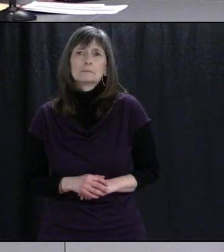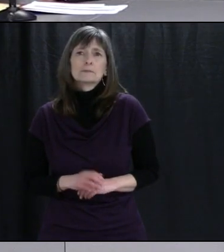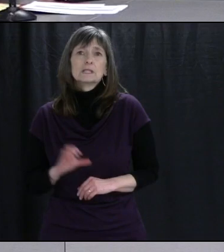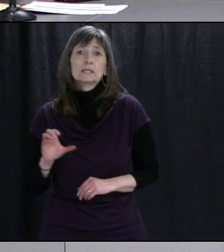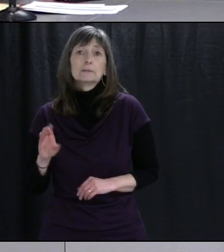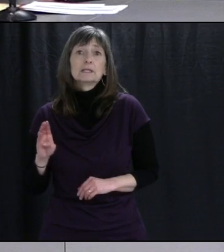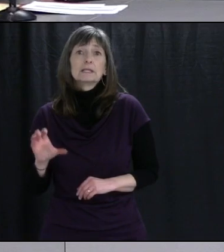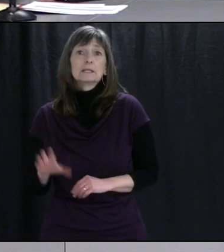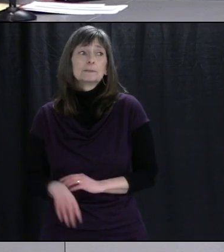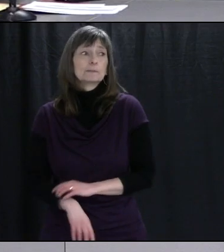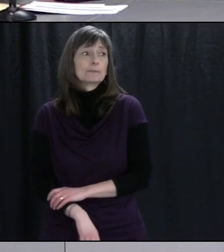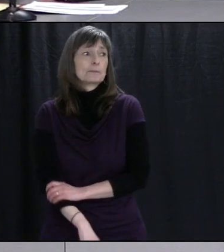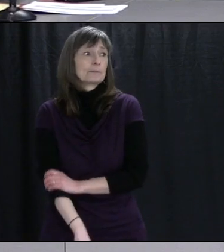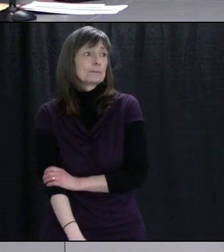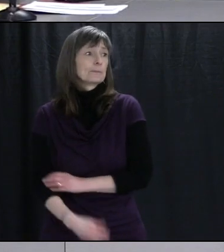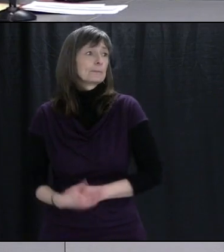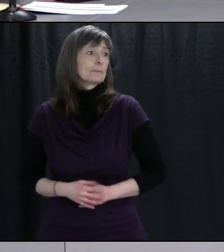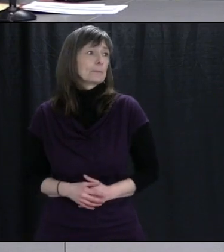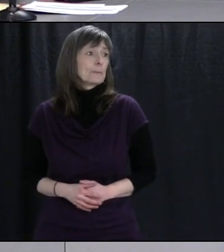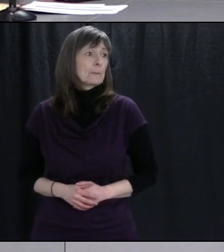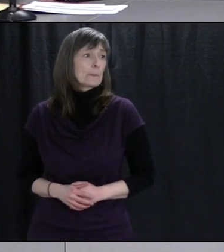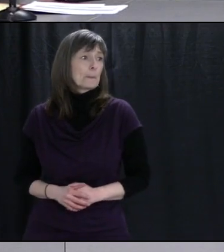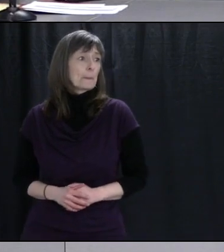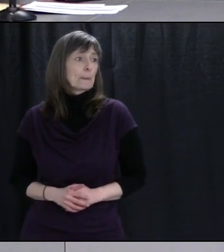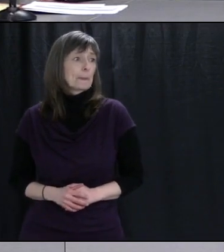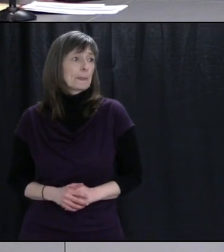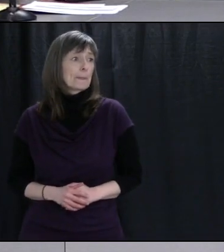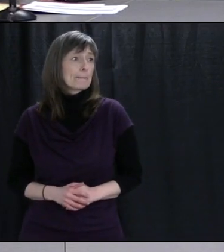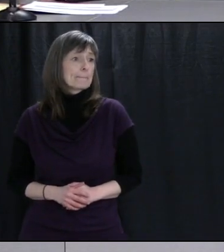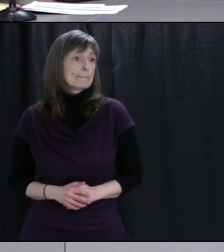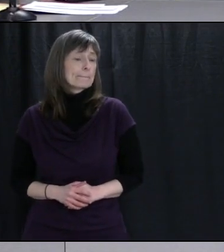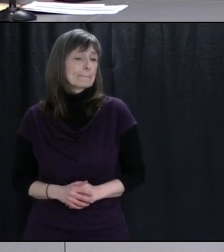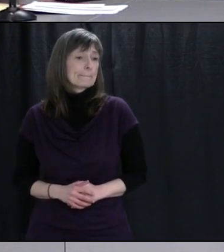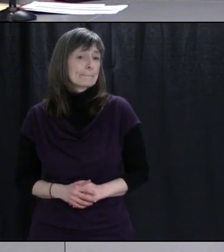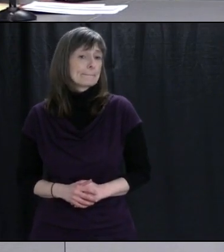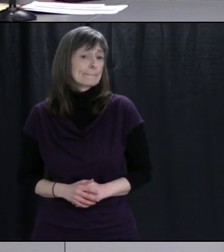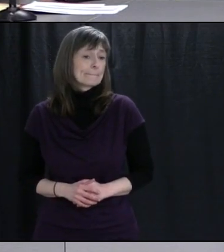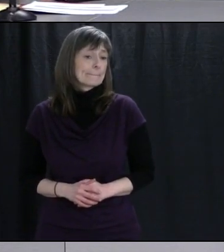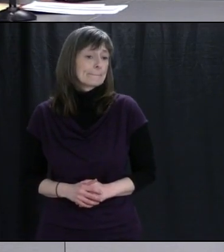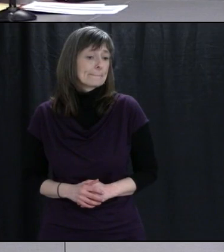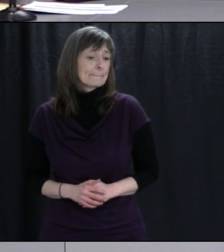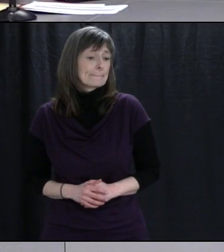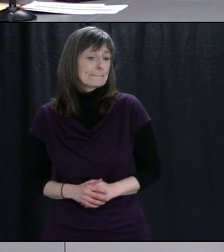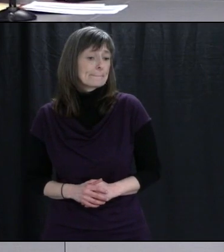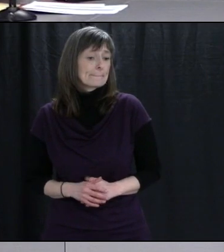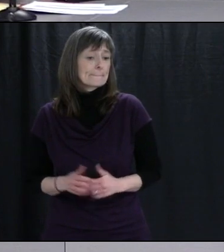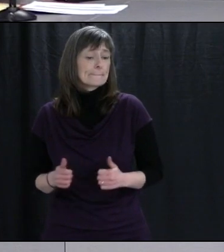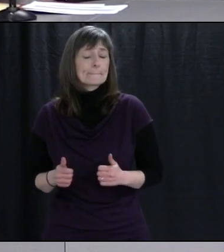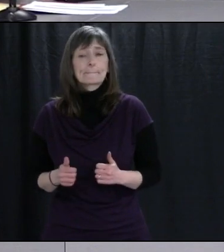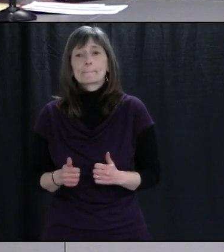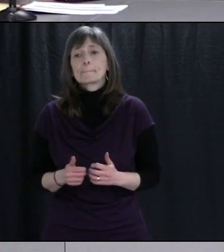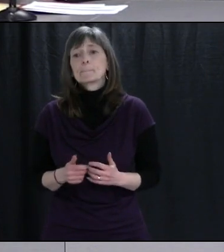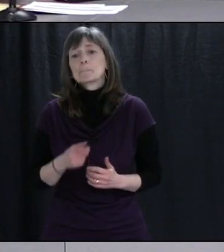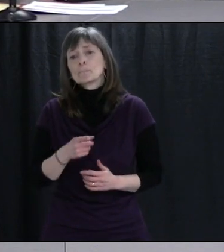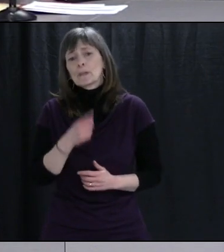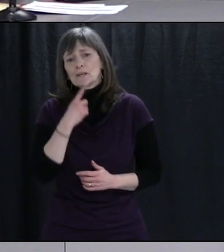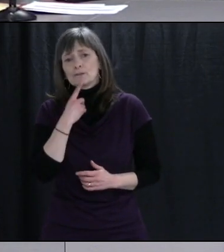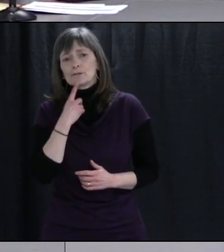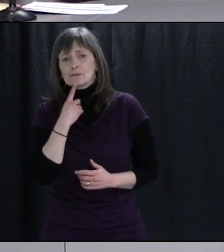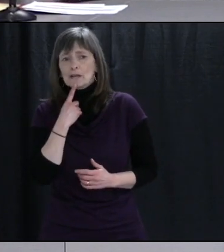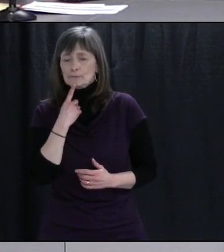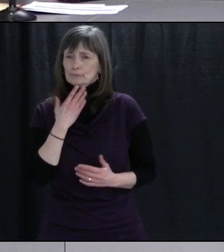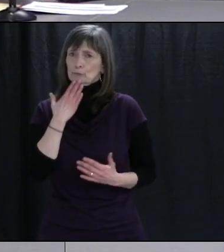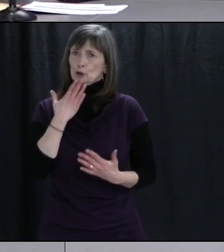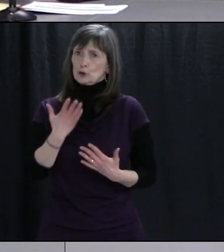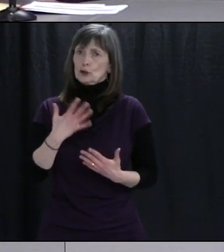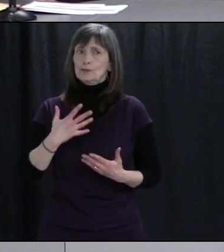Please go ahead. Your line is open. Dr. Fitzgerald, you mentioned that it's good for people to go out and for a walk,